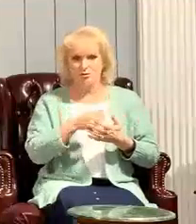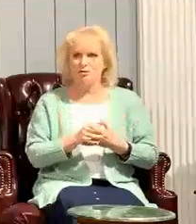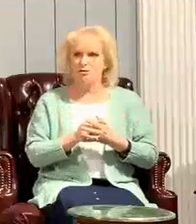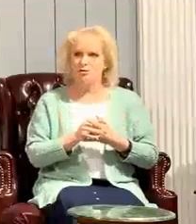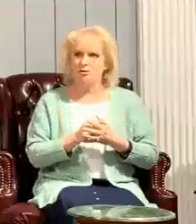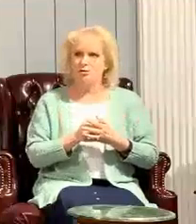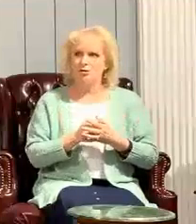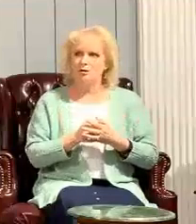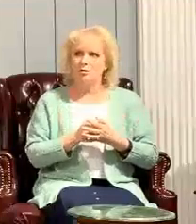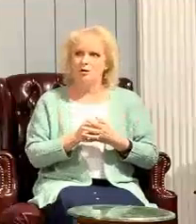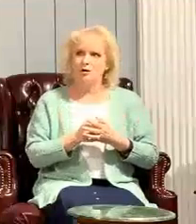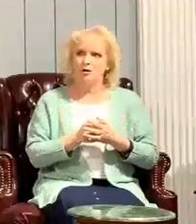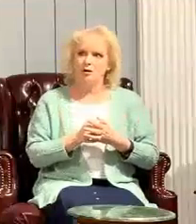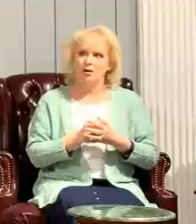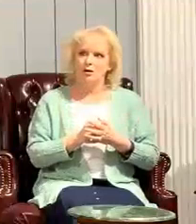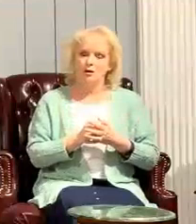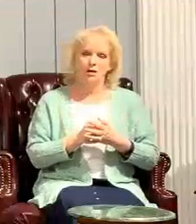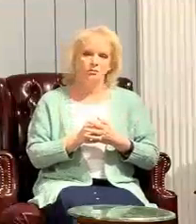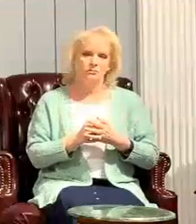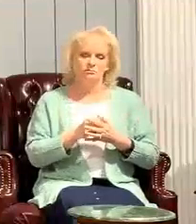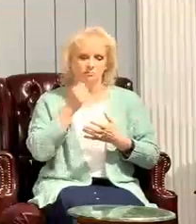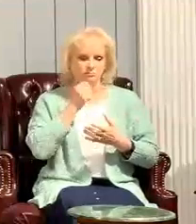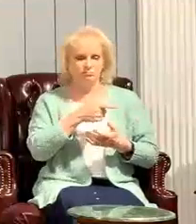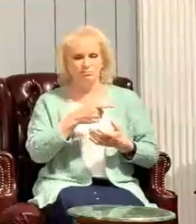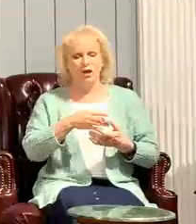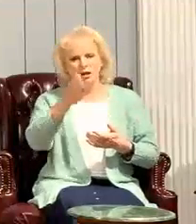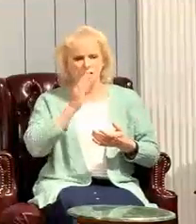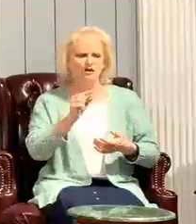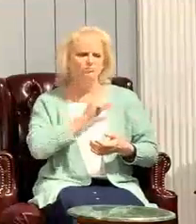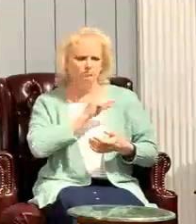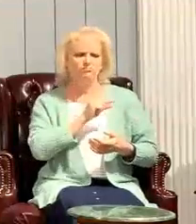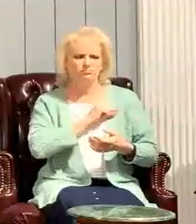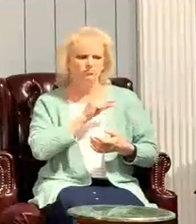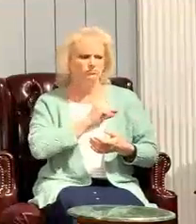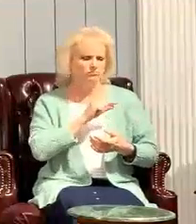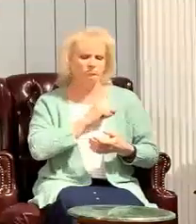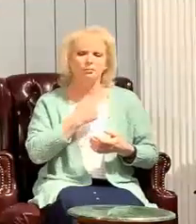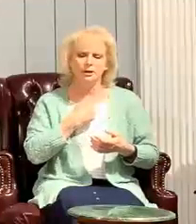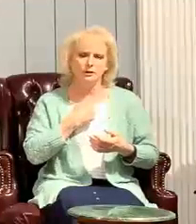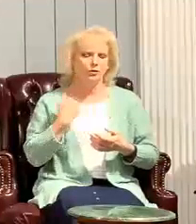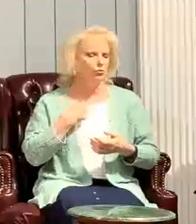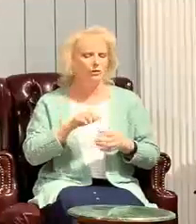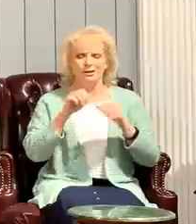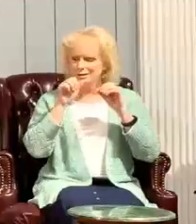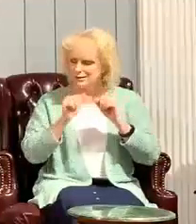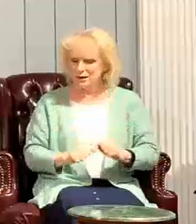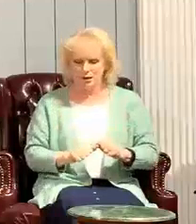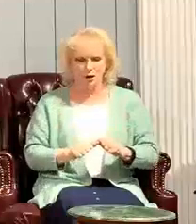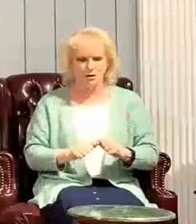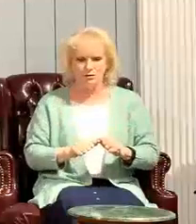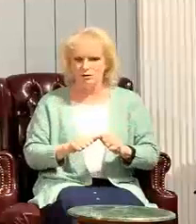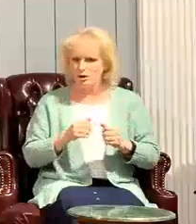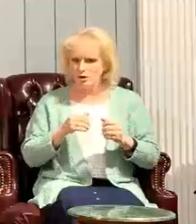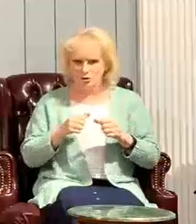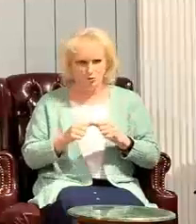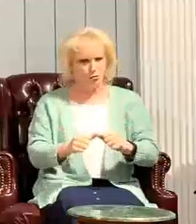I'm going through this process. Anita, God has just struck me with conviction. We cannot go through with this house.